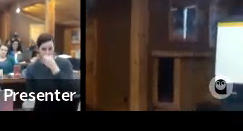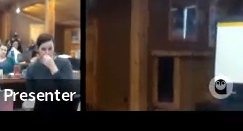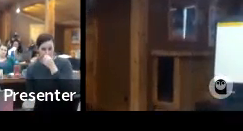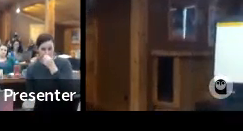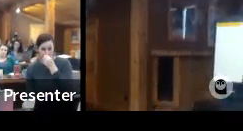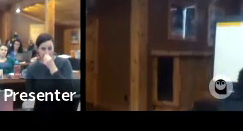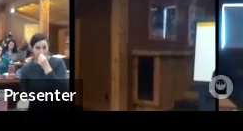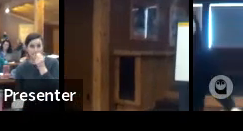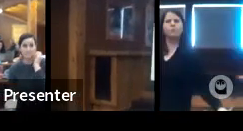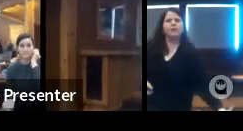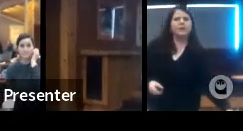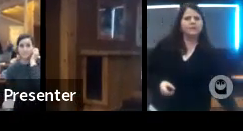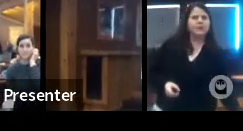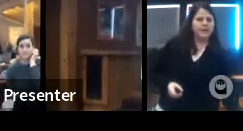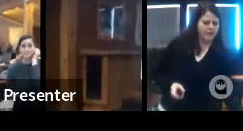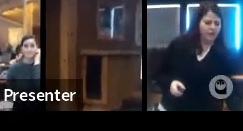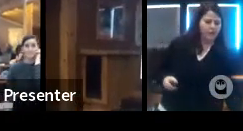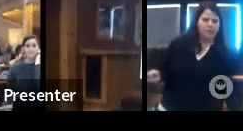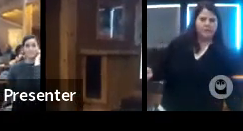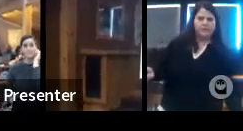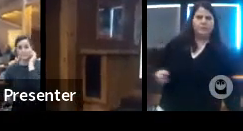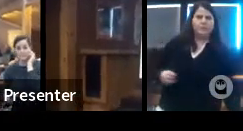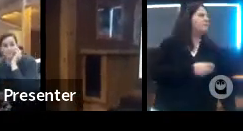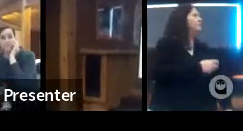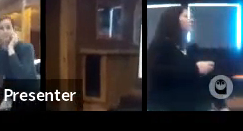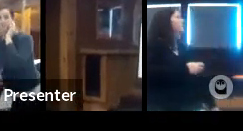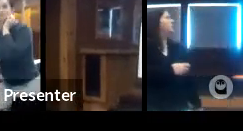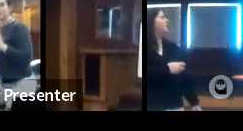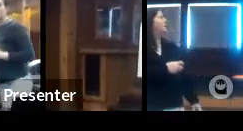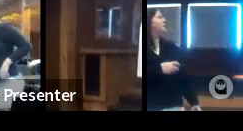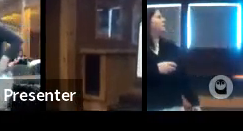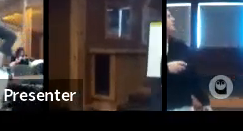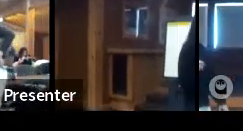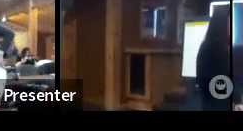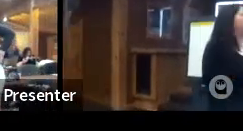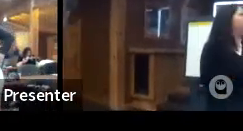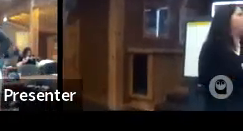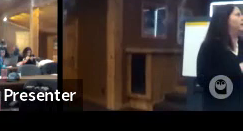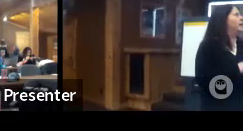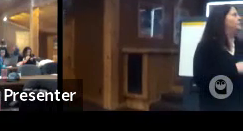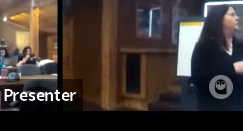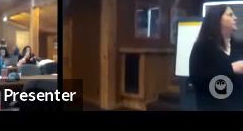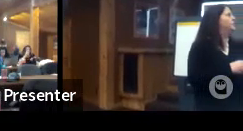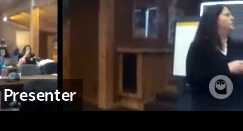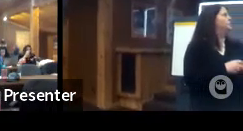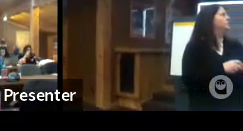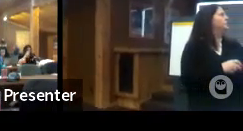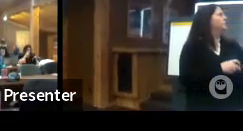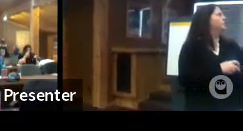2:33. Rochelle, do you want to explain how we're going to do this? And then we'll come back